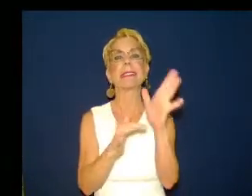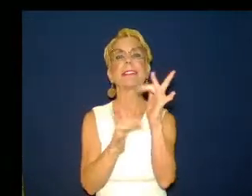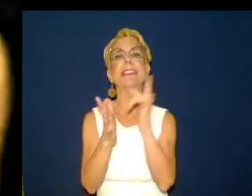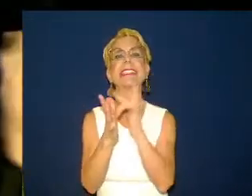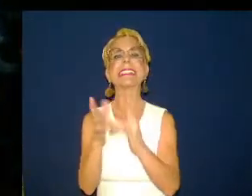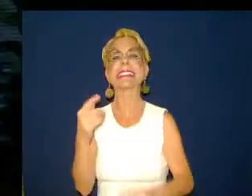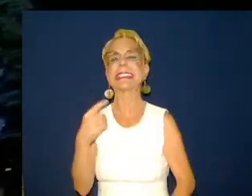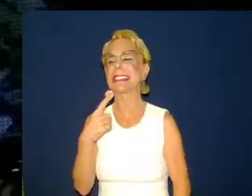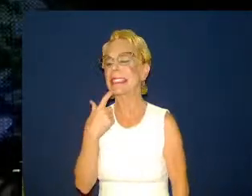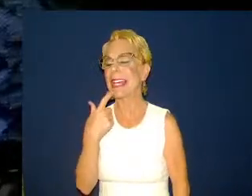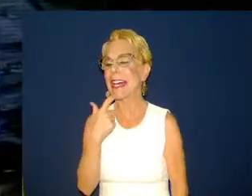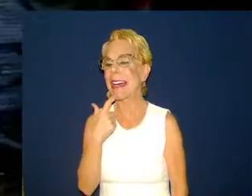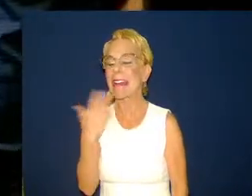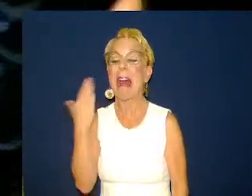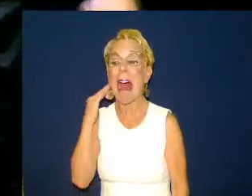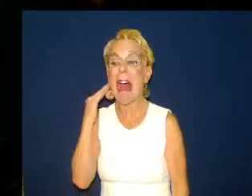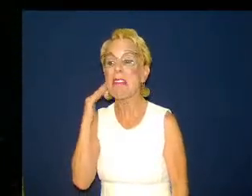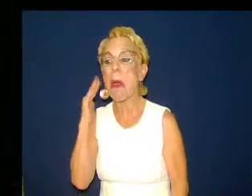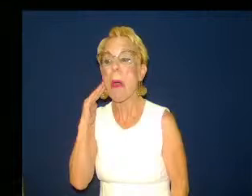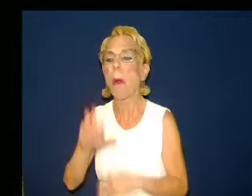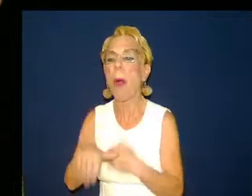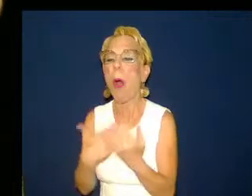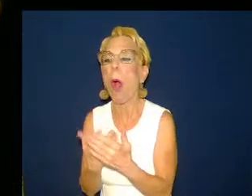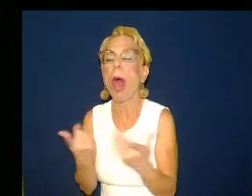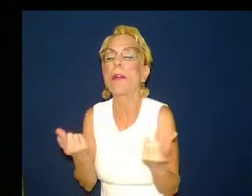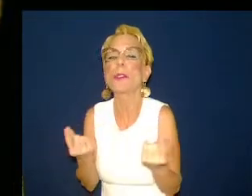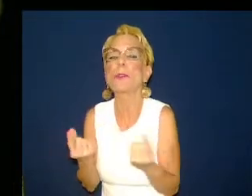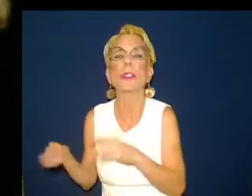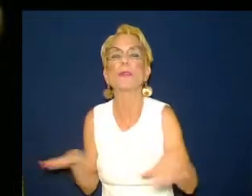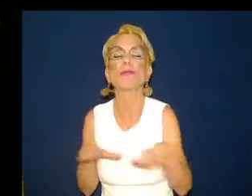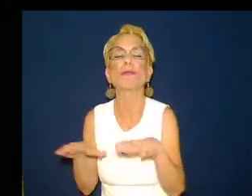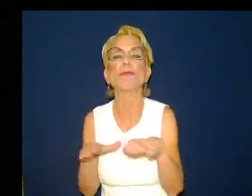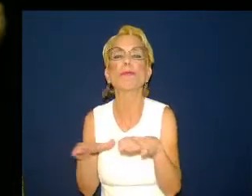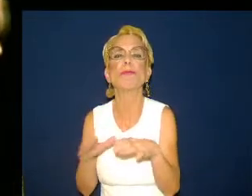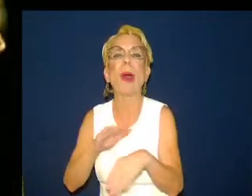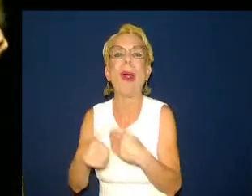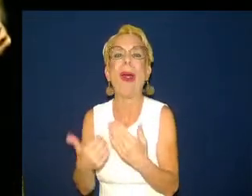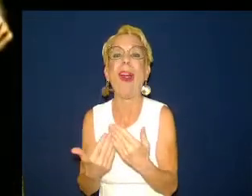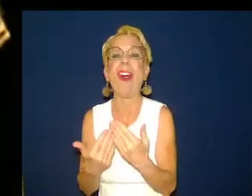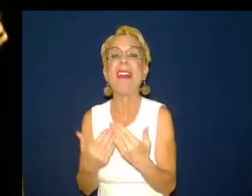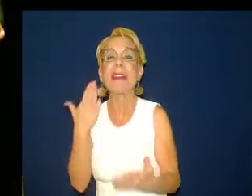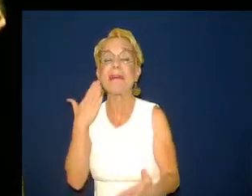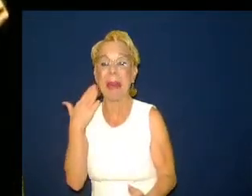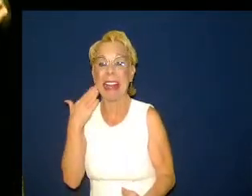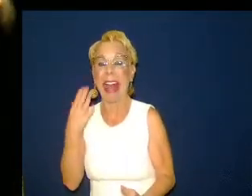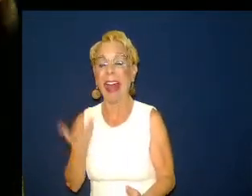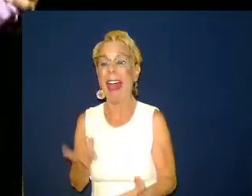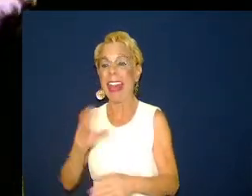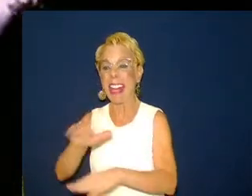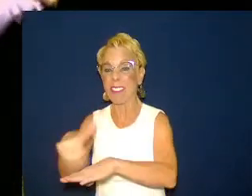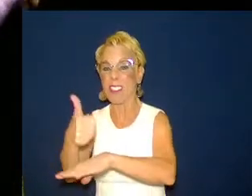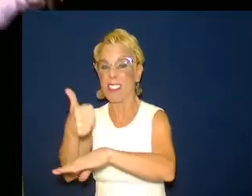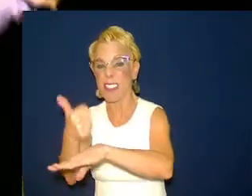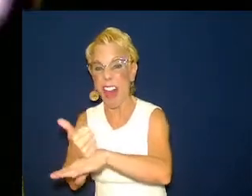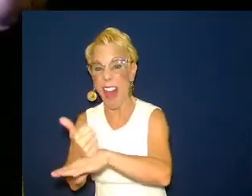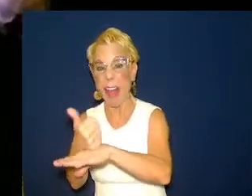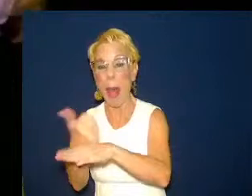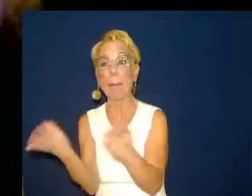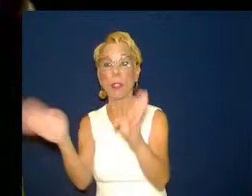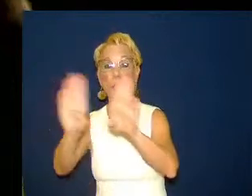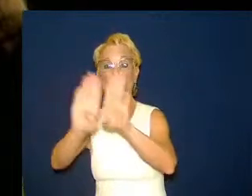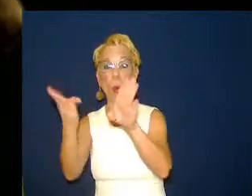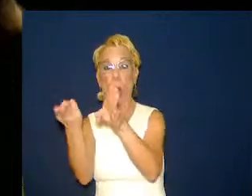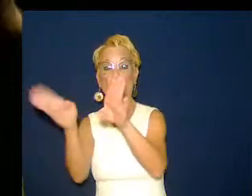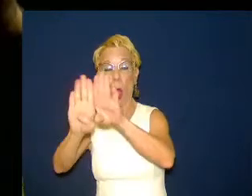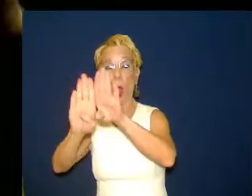deeds. See, I've placed before you an open door that no one can shut. I know that you have